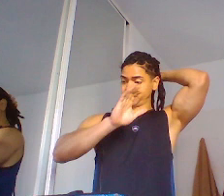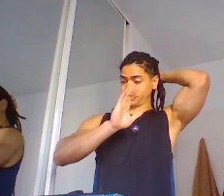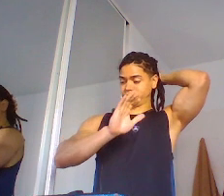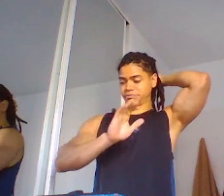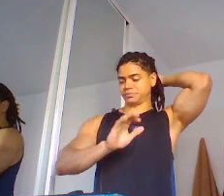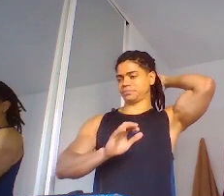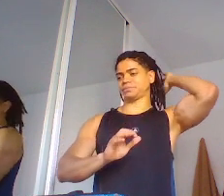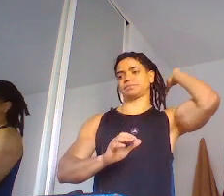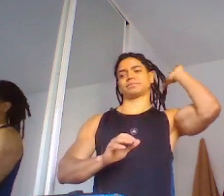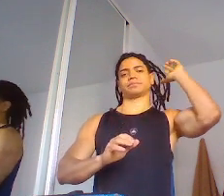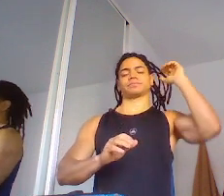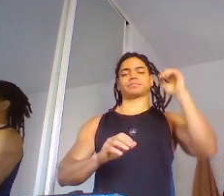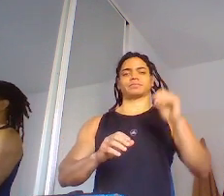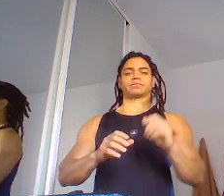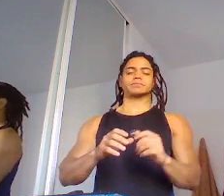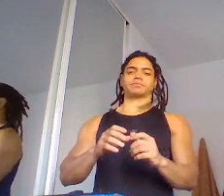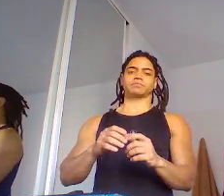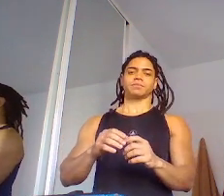sorry,